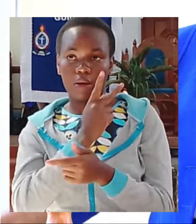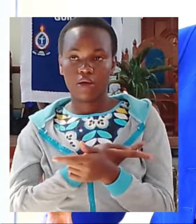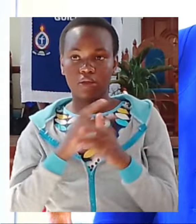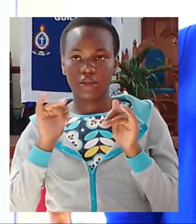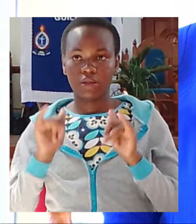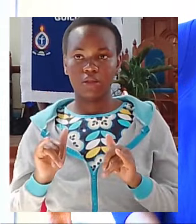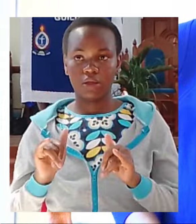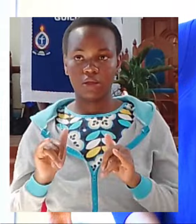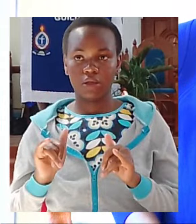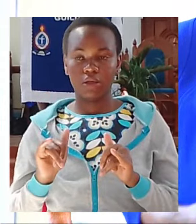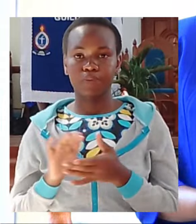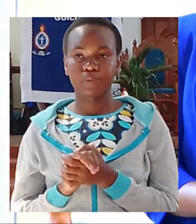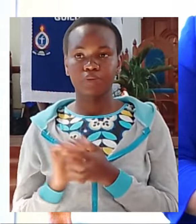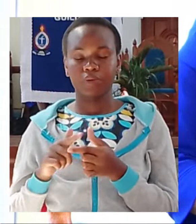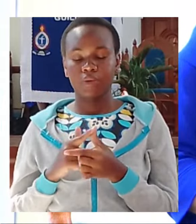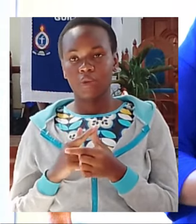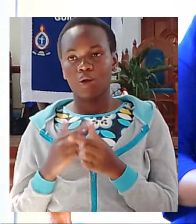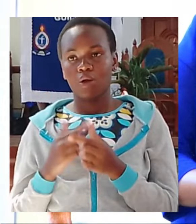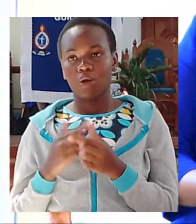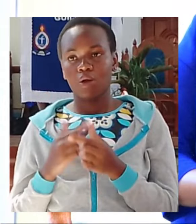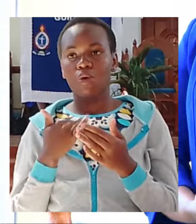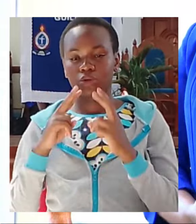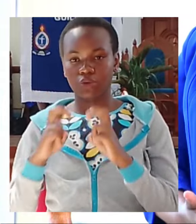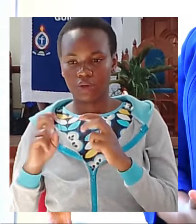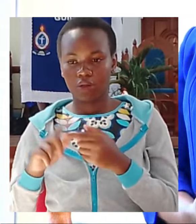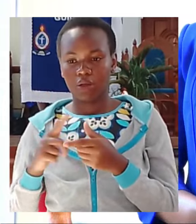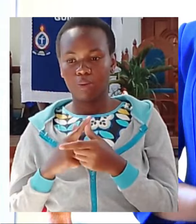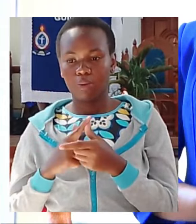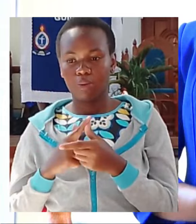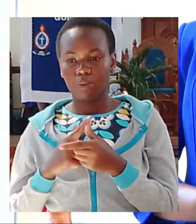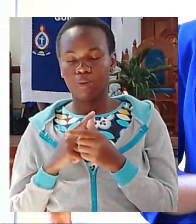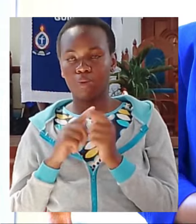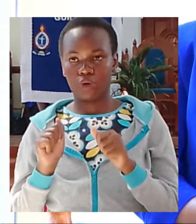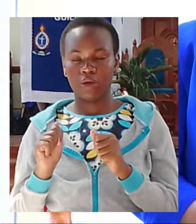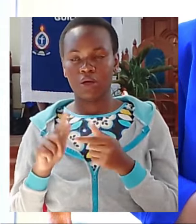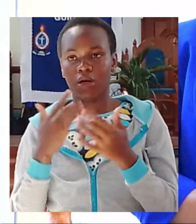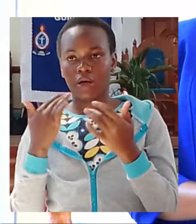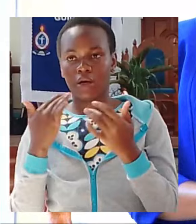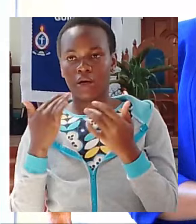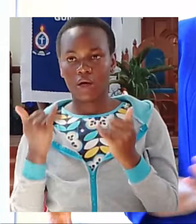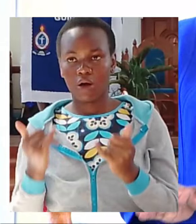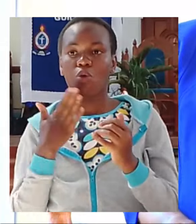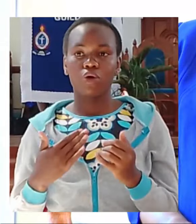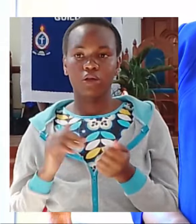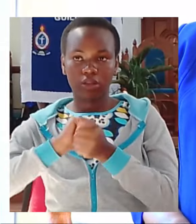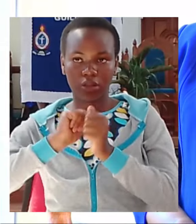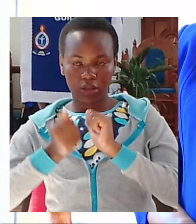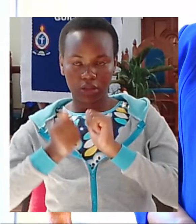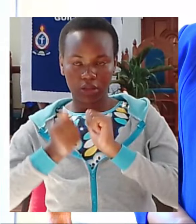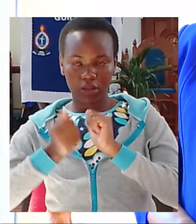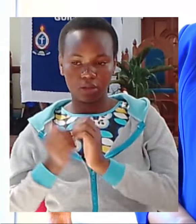behind? Ni mangapi ambayo unatamani kuacha siku ya leo? Ni mangapi ambayo unatamani yakue kando?